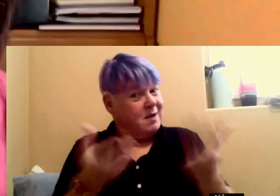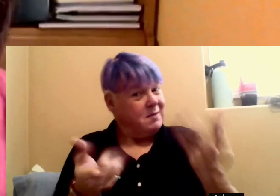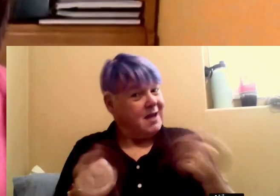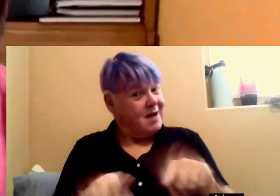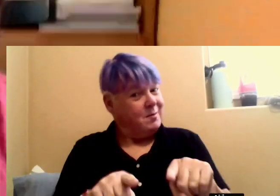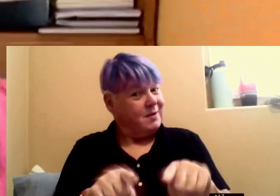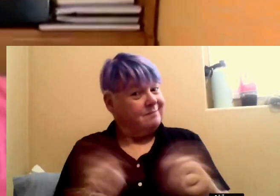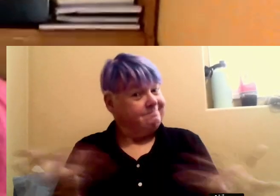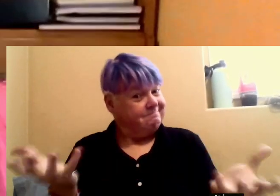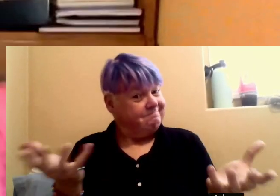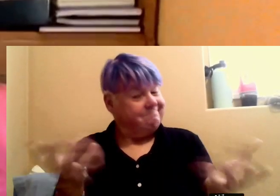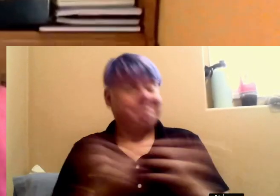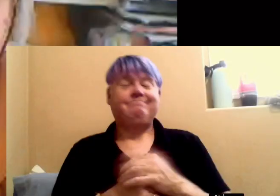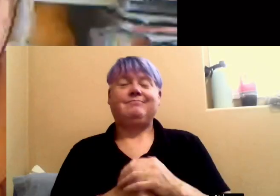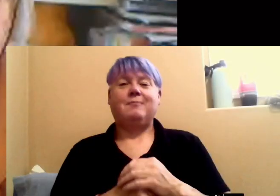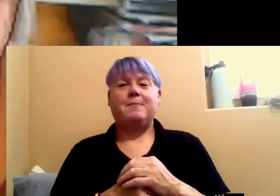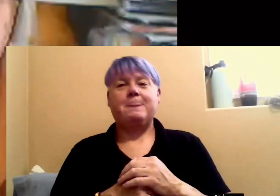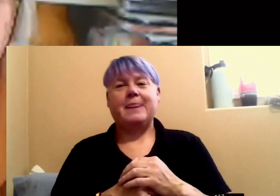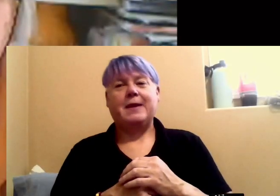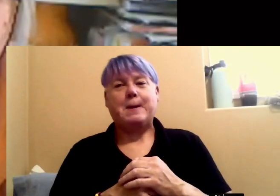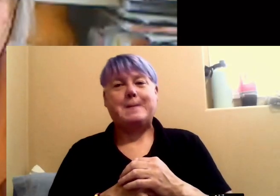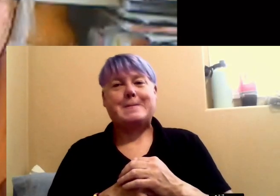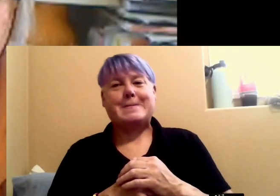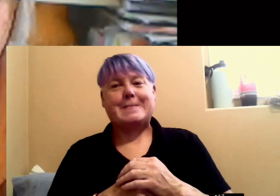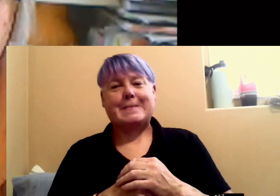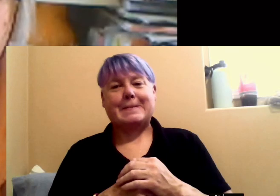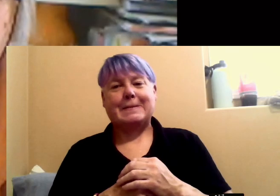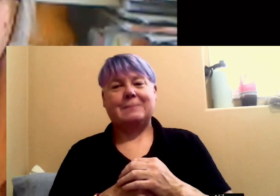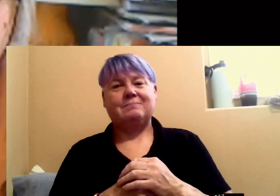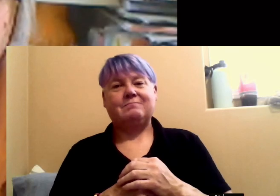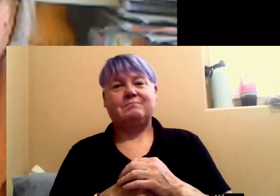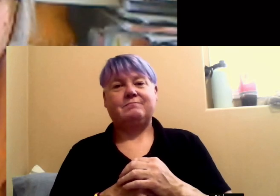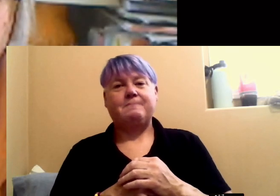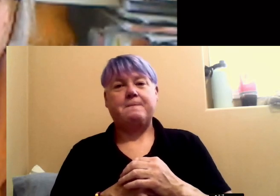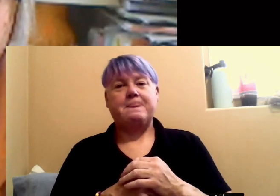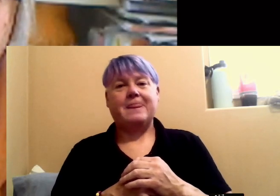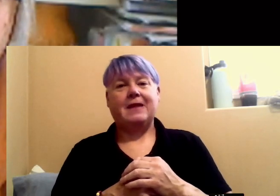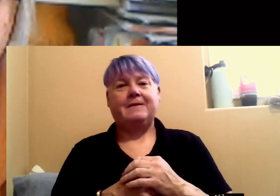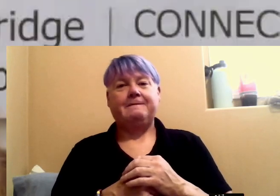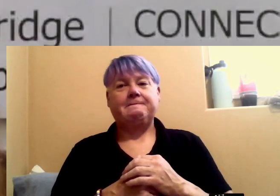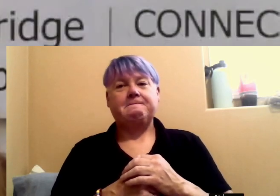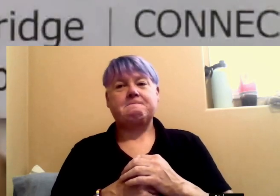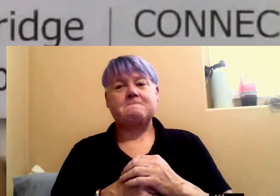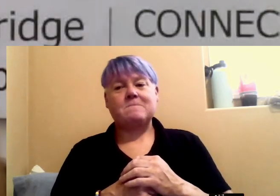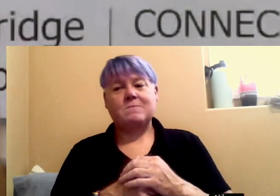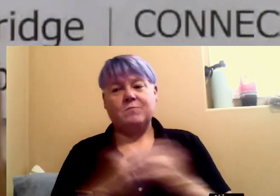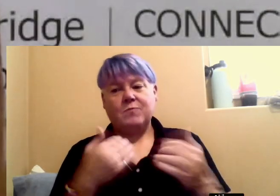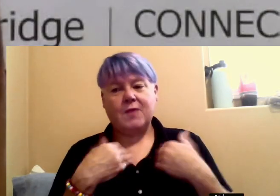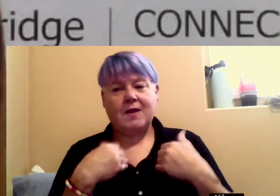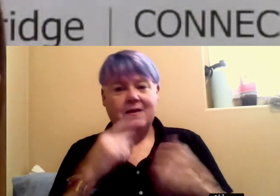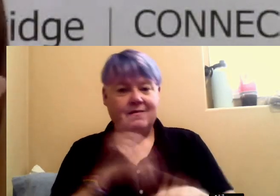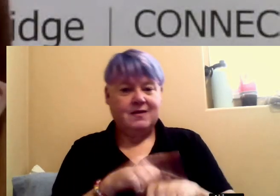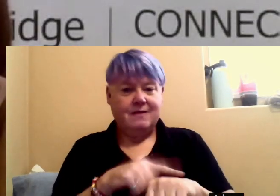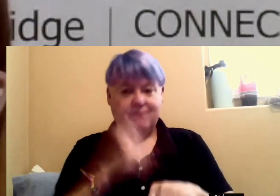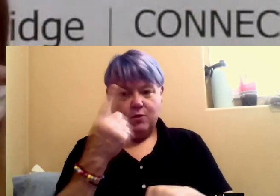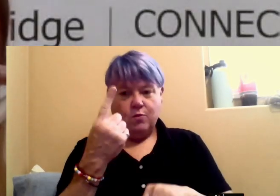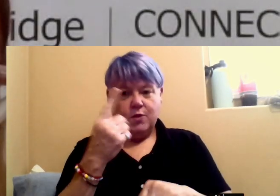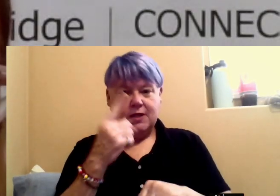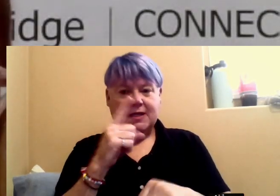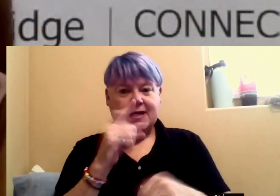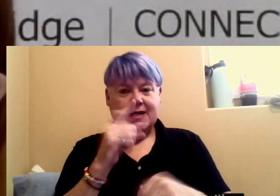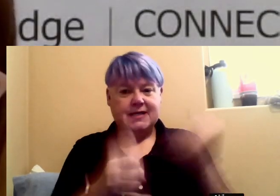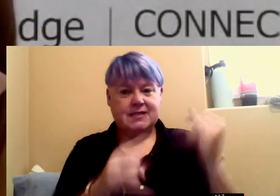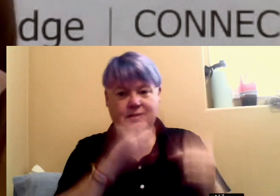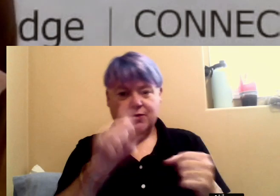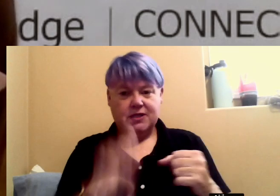happening. Yeah, that's right. So we have time for one last quick question,